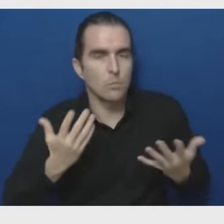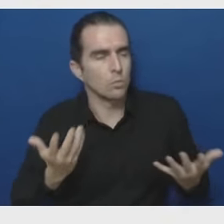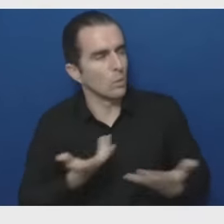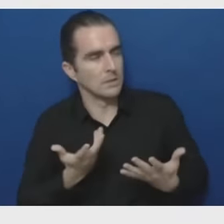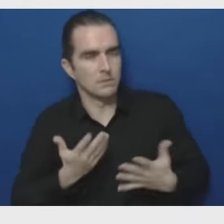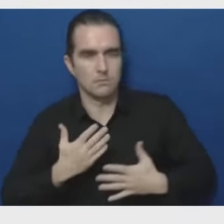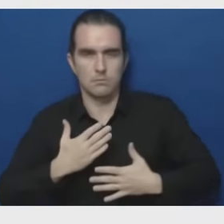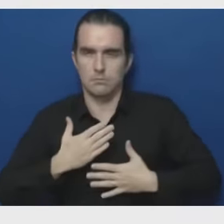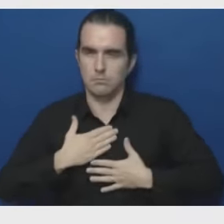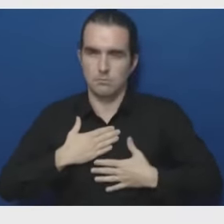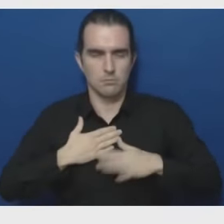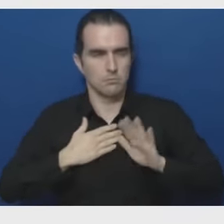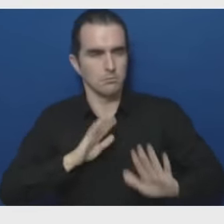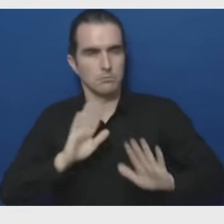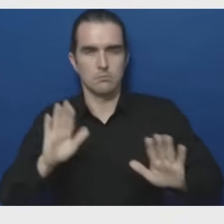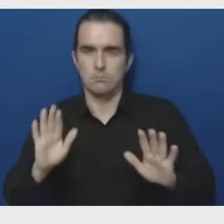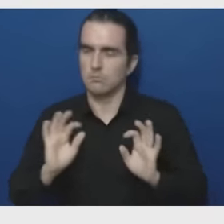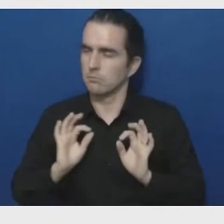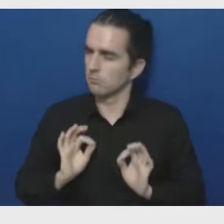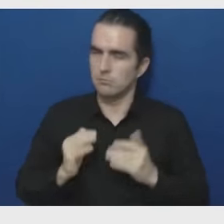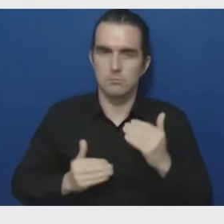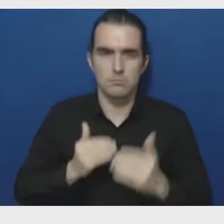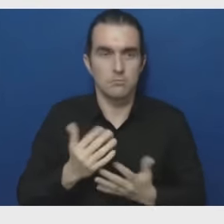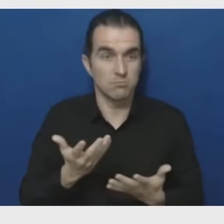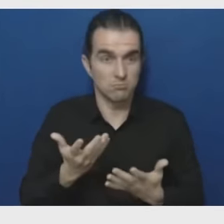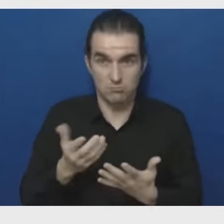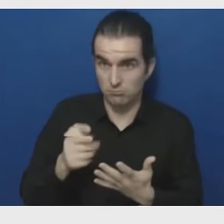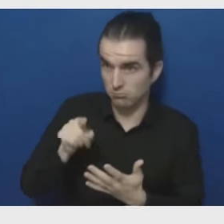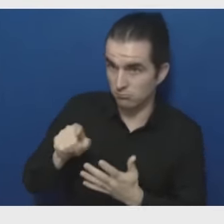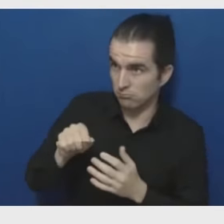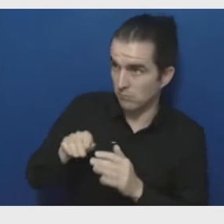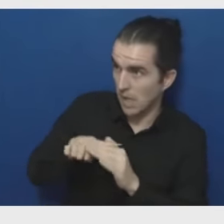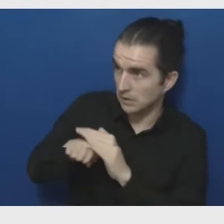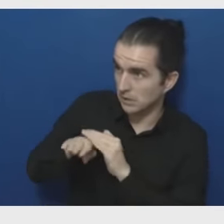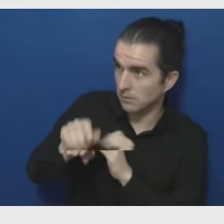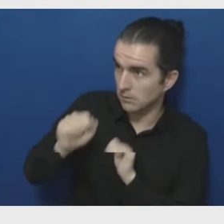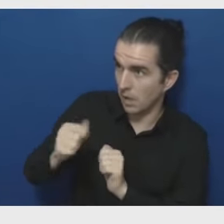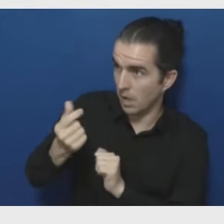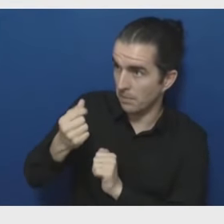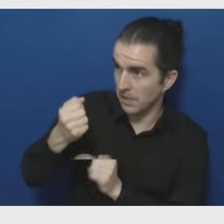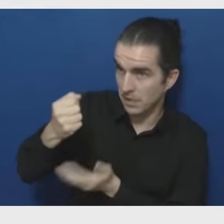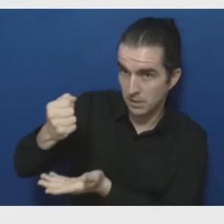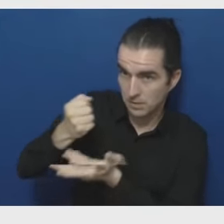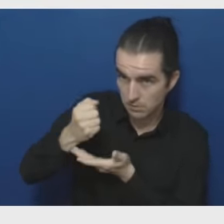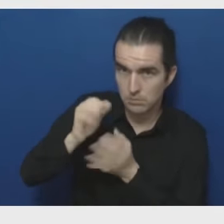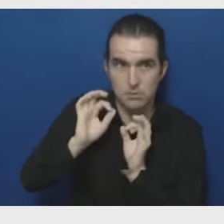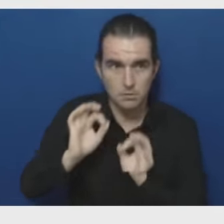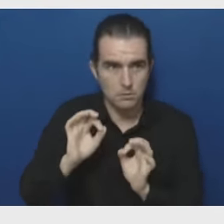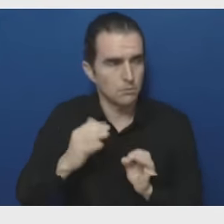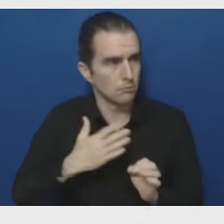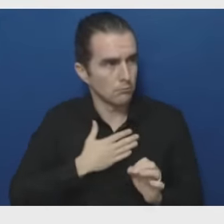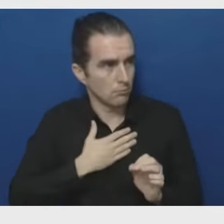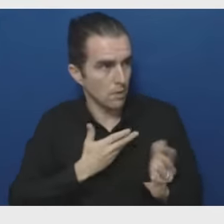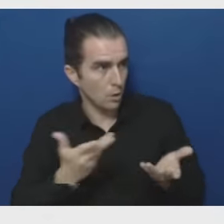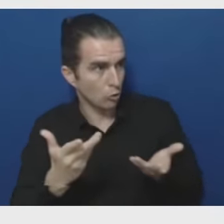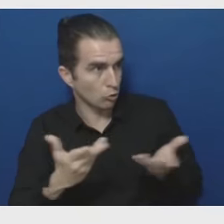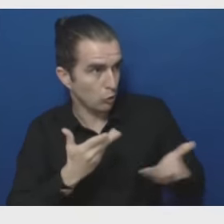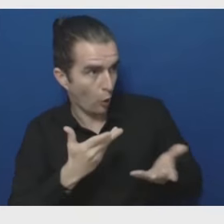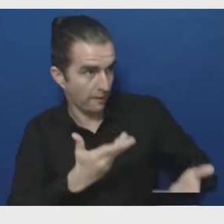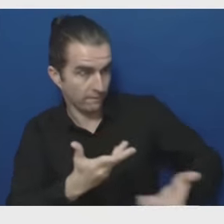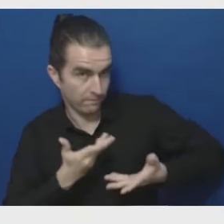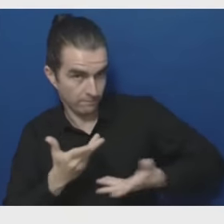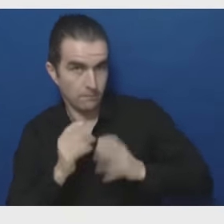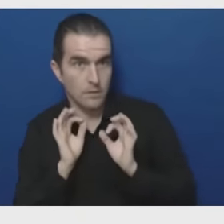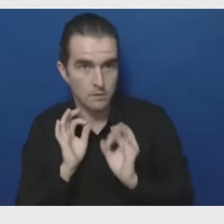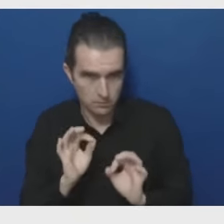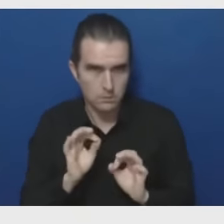for. And that is about basic services, but it is also about disaster risk, mitigation. In everything that we do, we